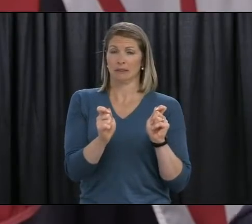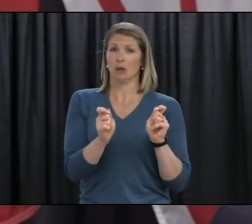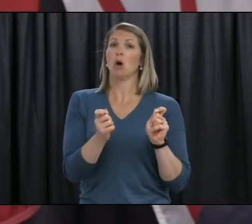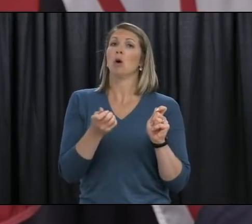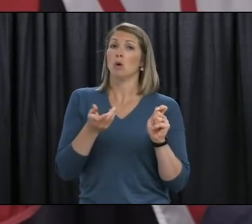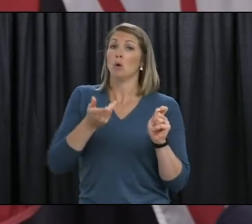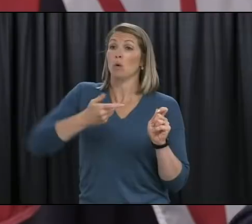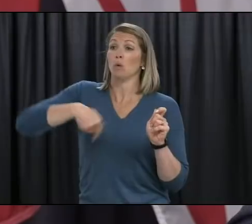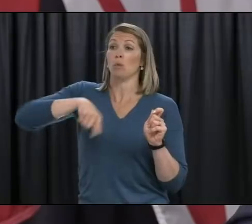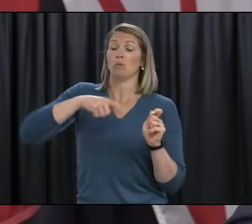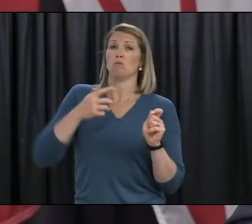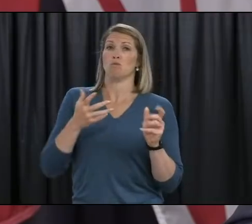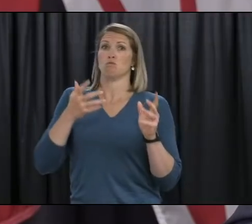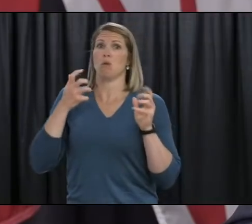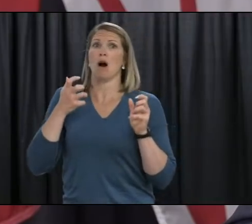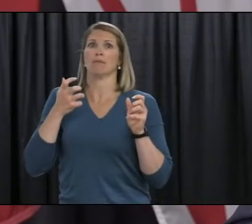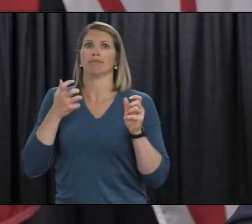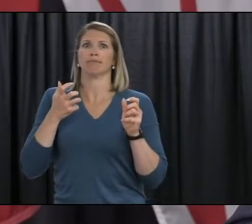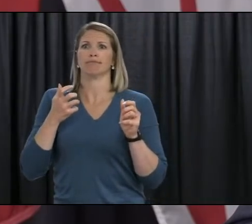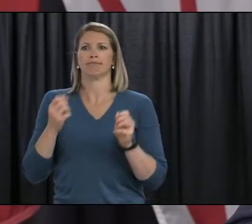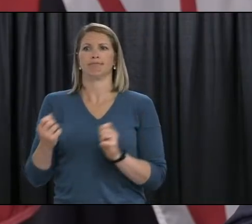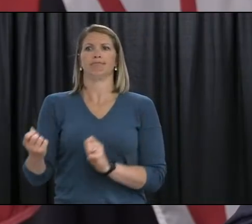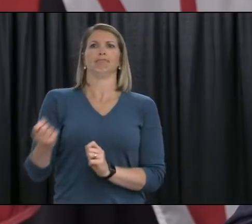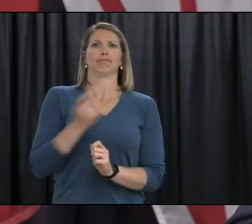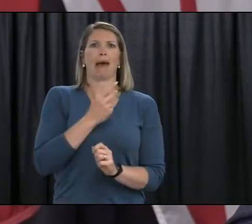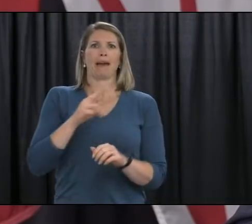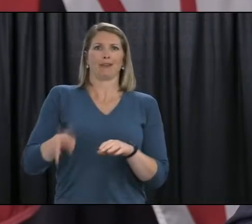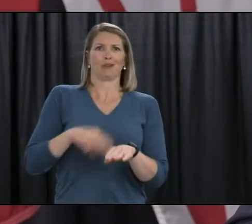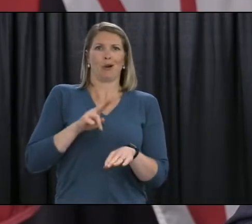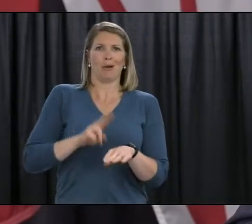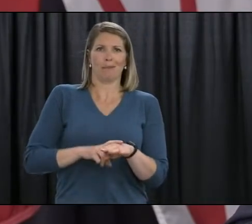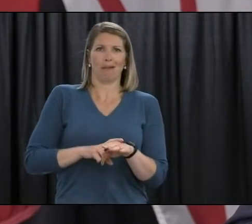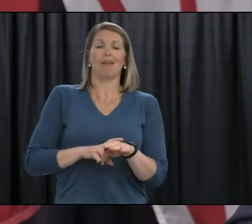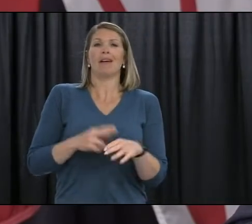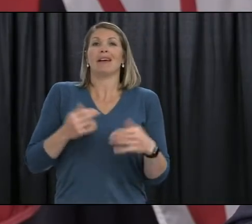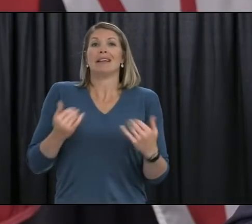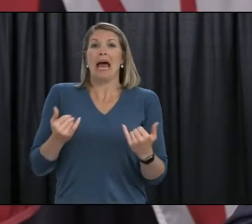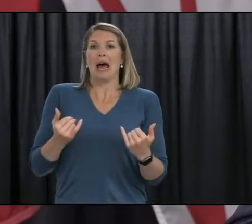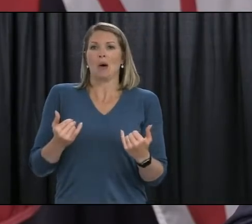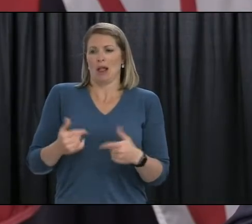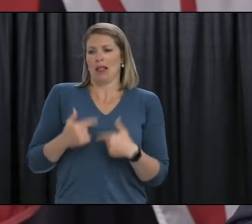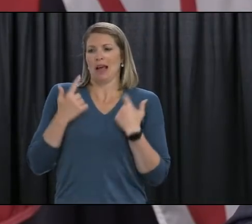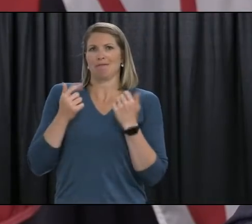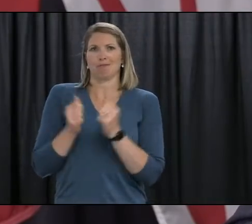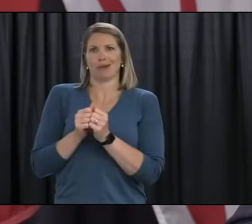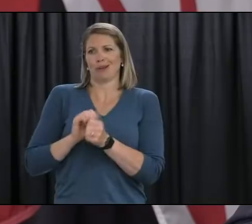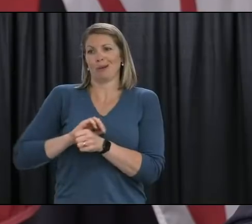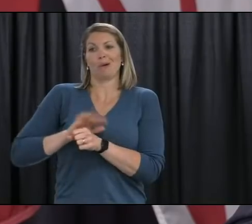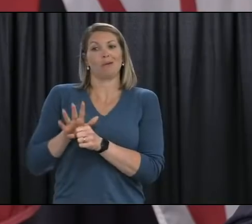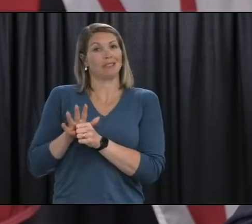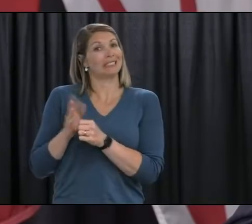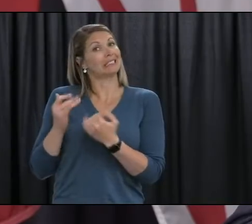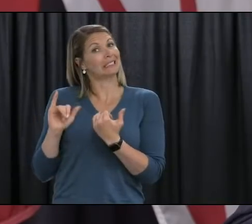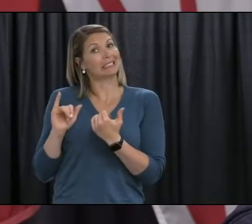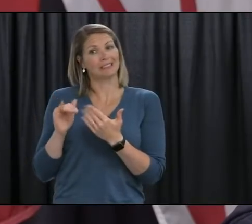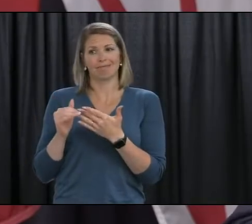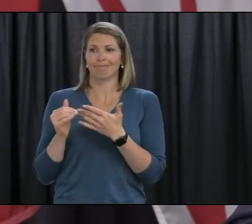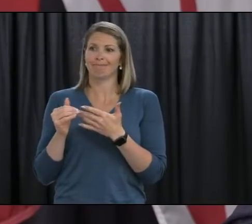be, or to live with COVID and what will be a new normal. So things have changed considerably from a competition point of view. But if you look no further than